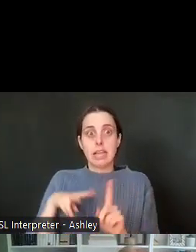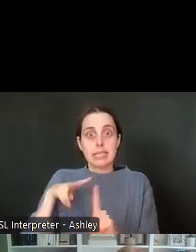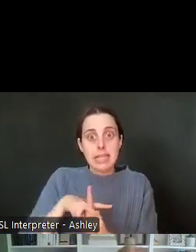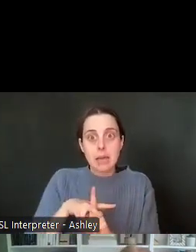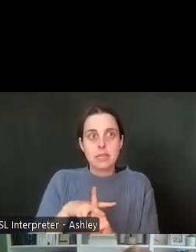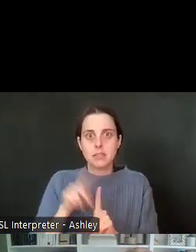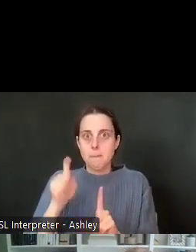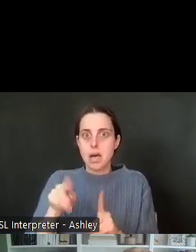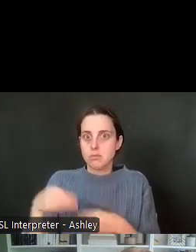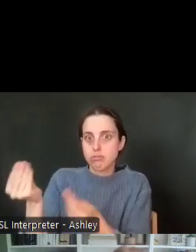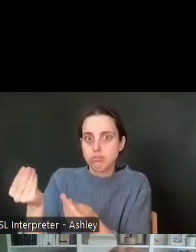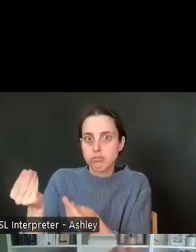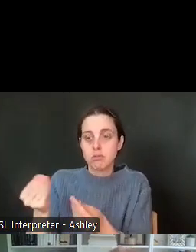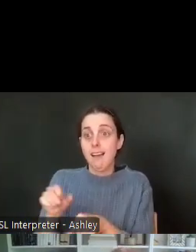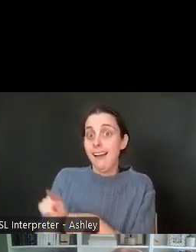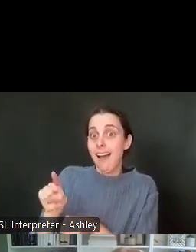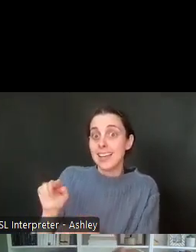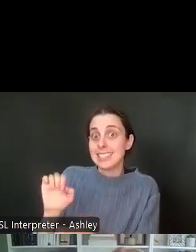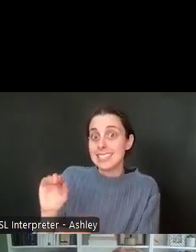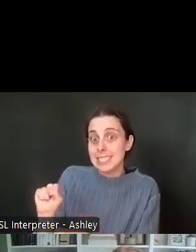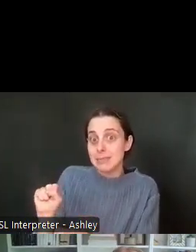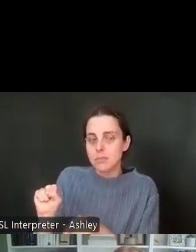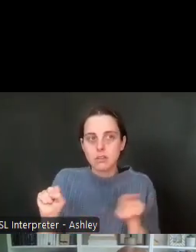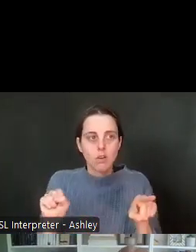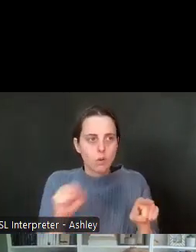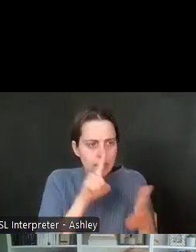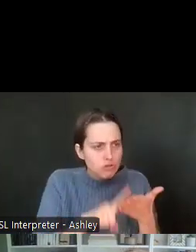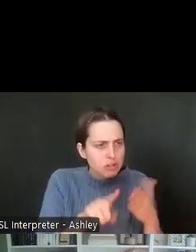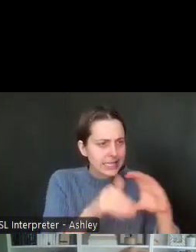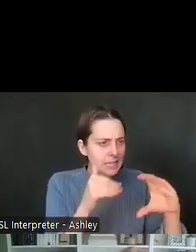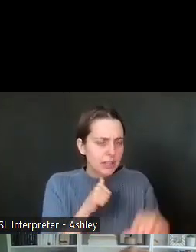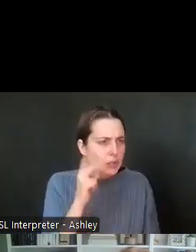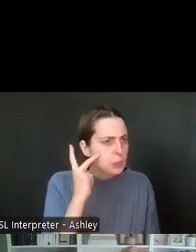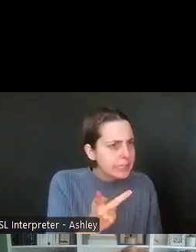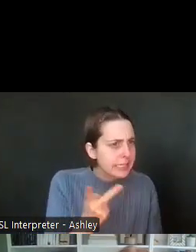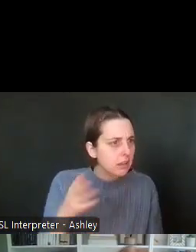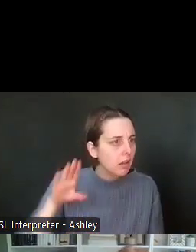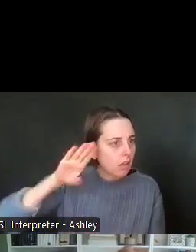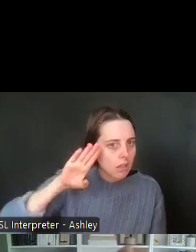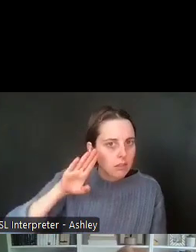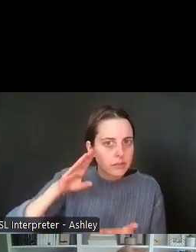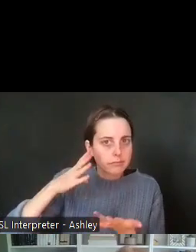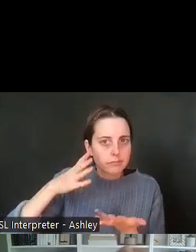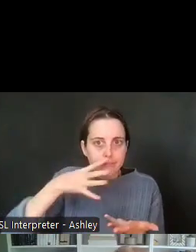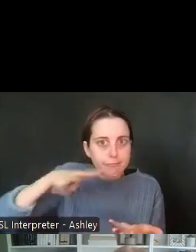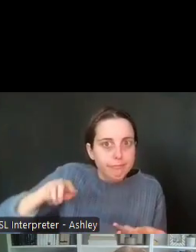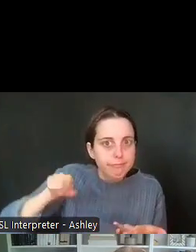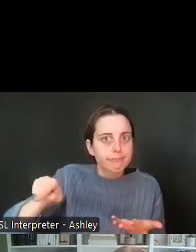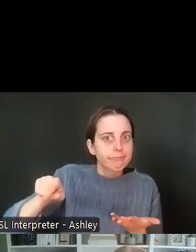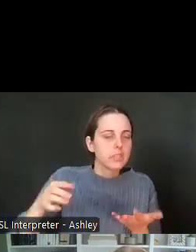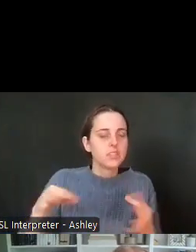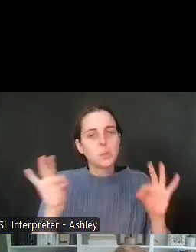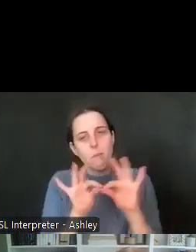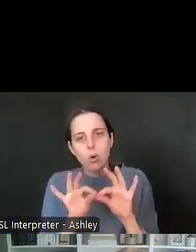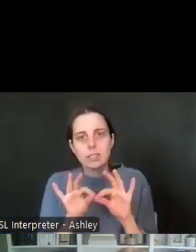it, or something went in email and then it got missed. The unfortunate thing is that the anecdote to that,